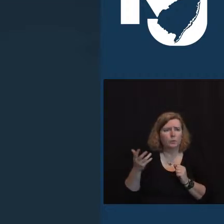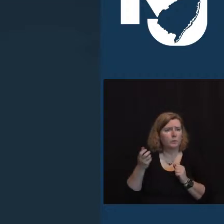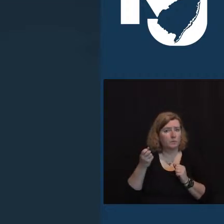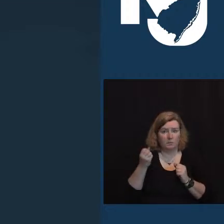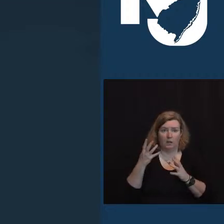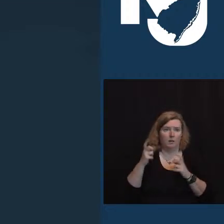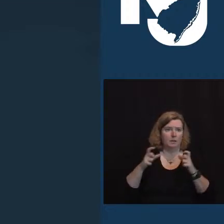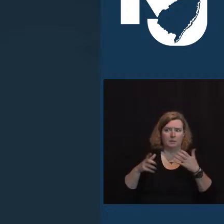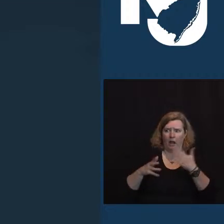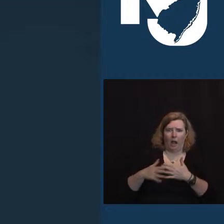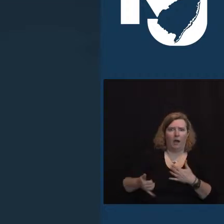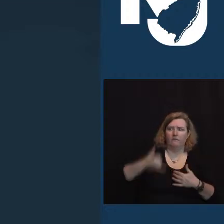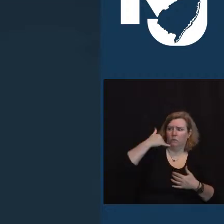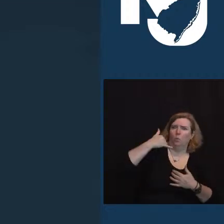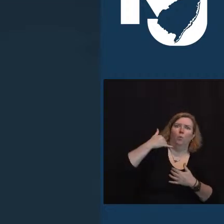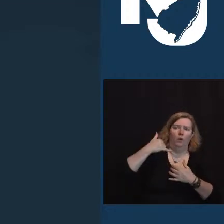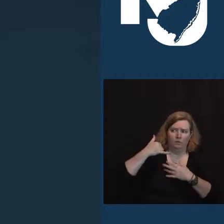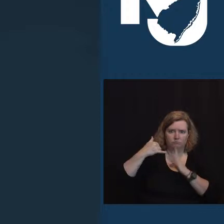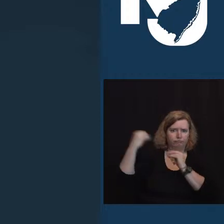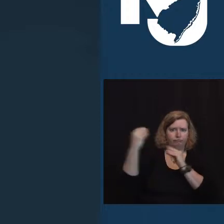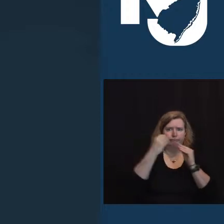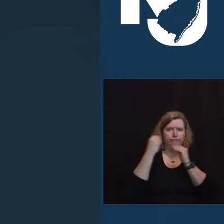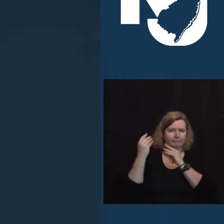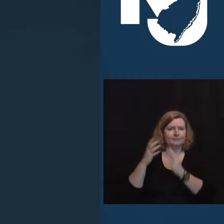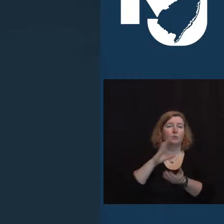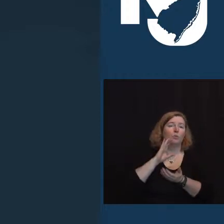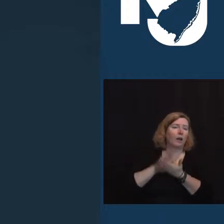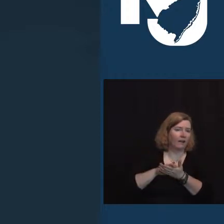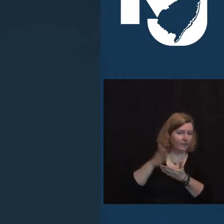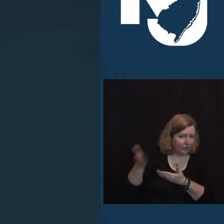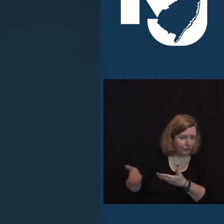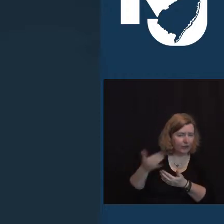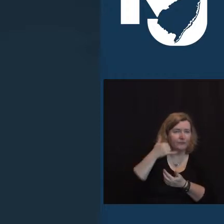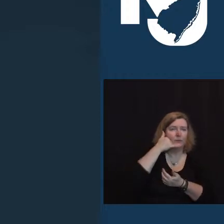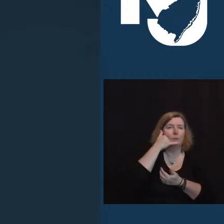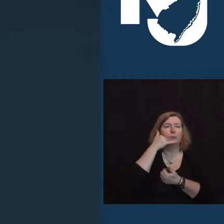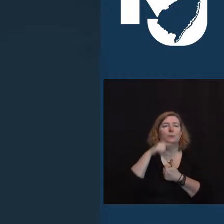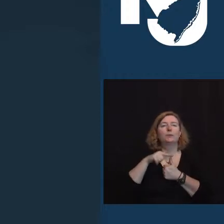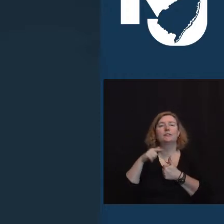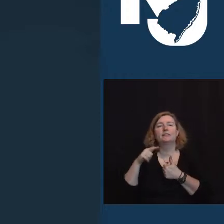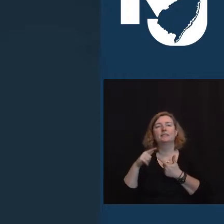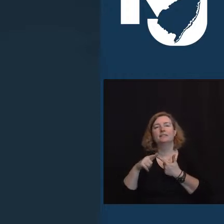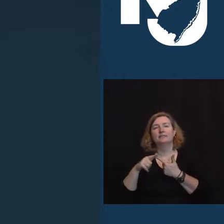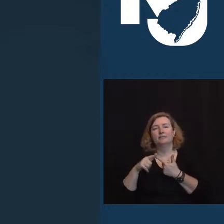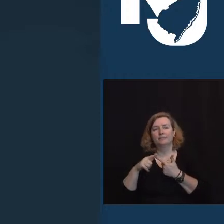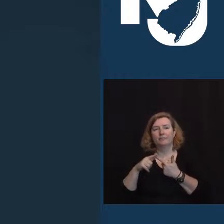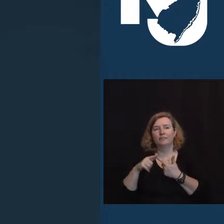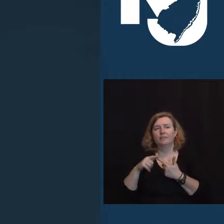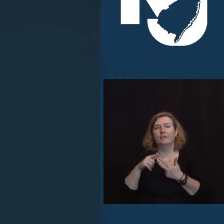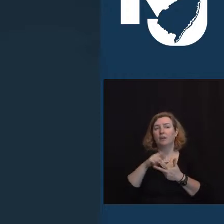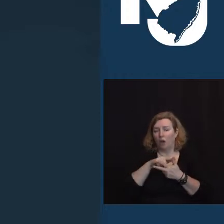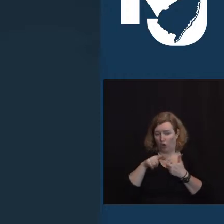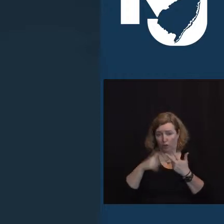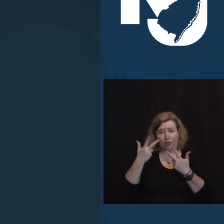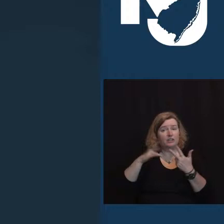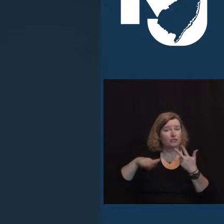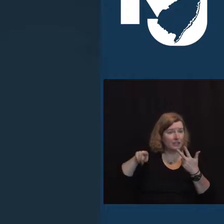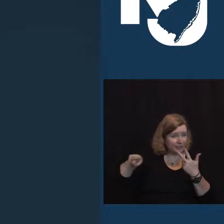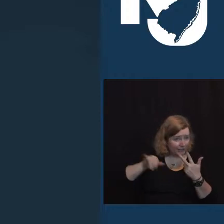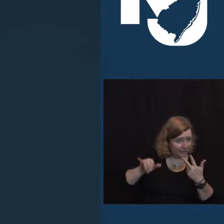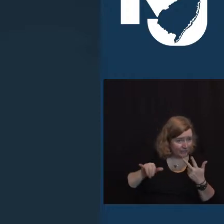At least in the room was Teresa, his wife, and children, Margaret, Robert, Dorothy, and his granddaughter,